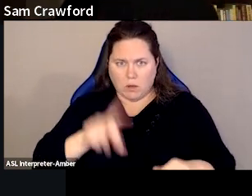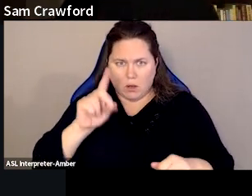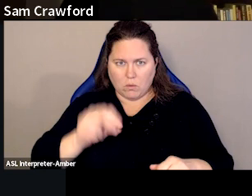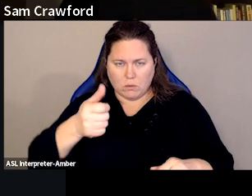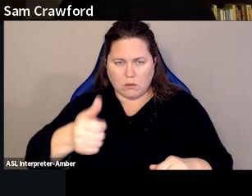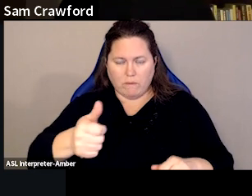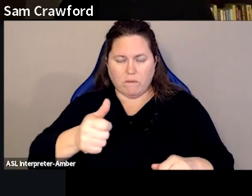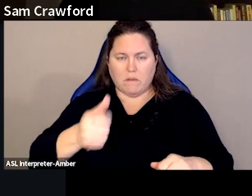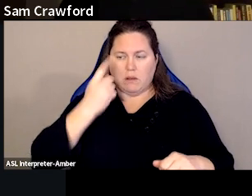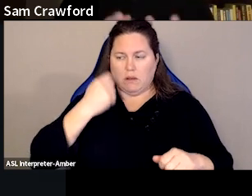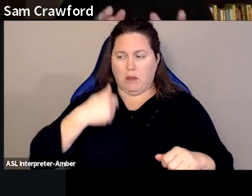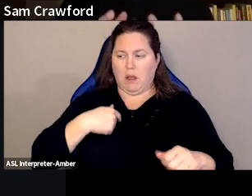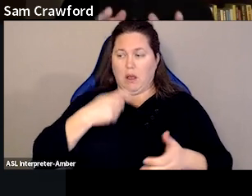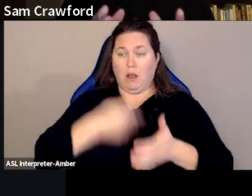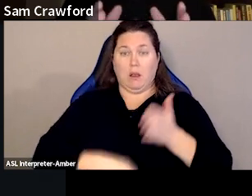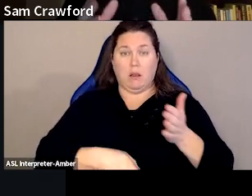only cost to you for this will be